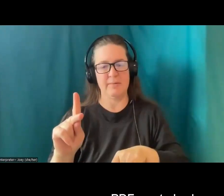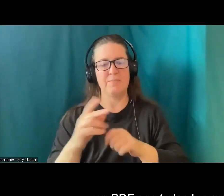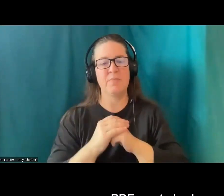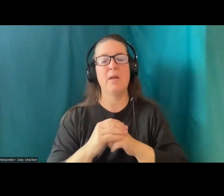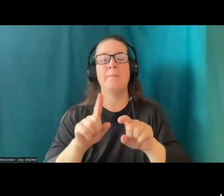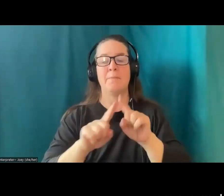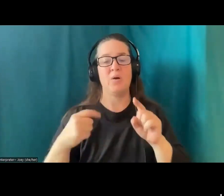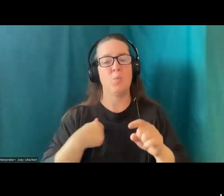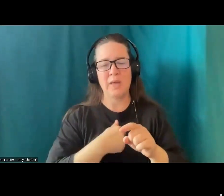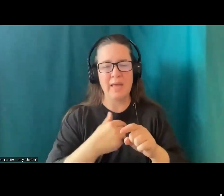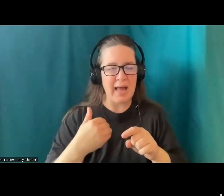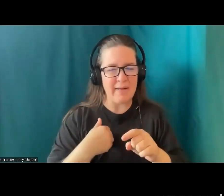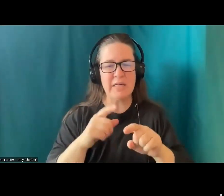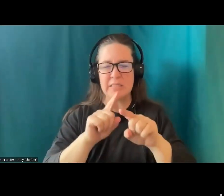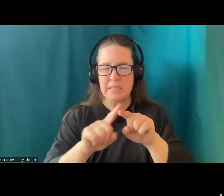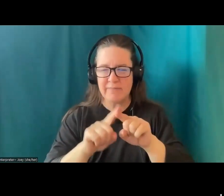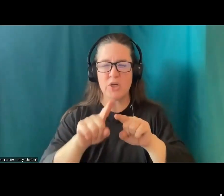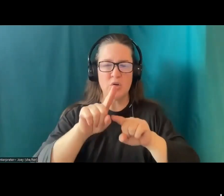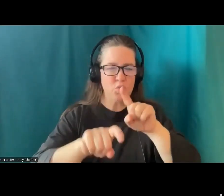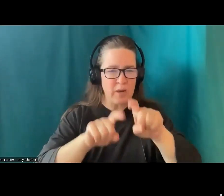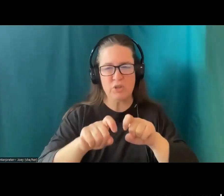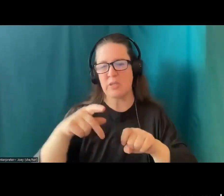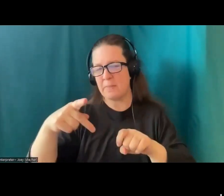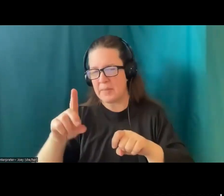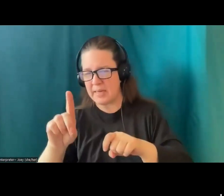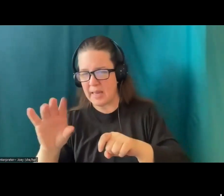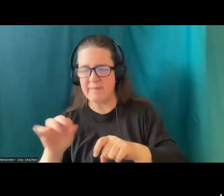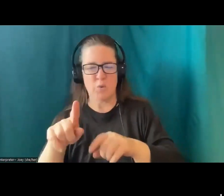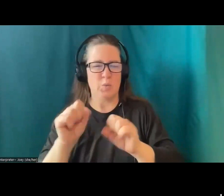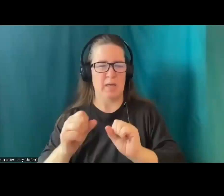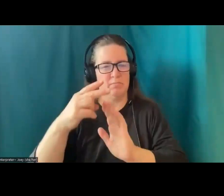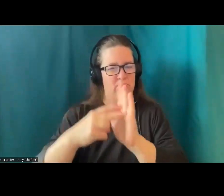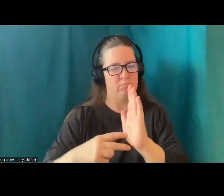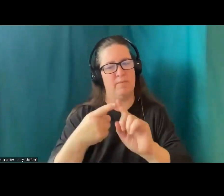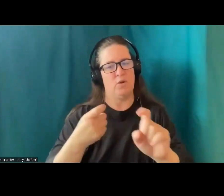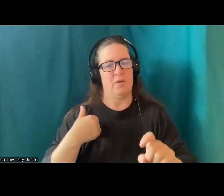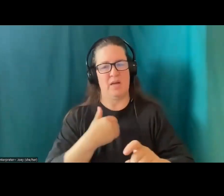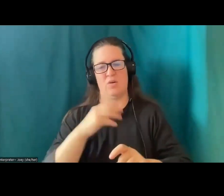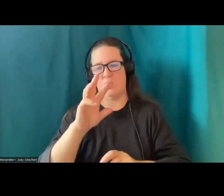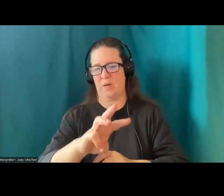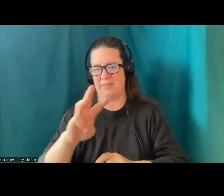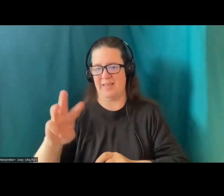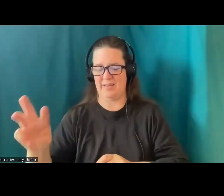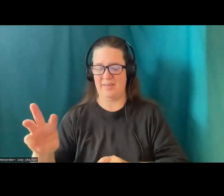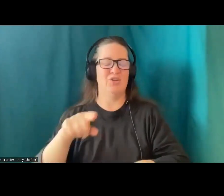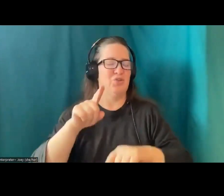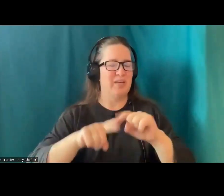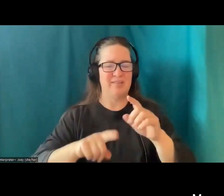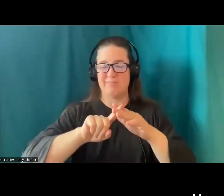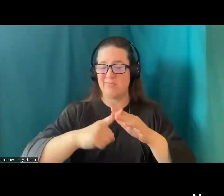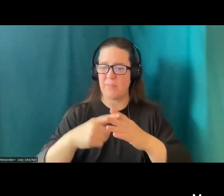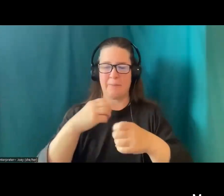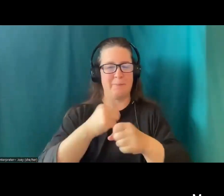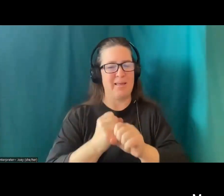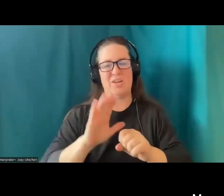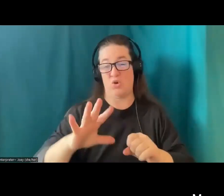those, but you will not be able to create a profile or start an application until we open the portal on January 4th.